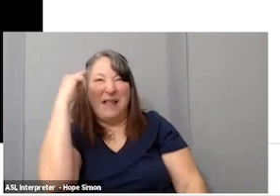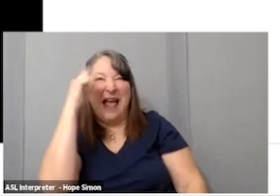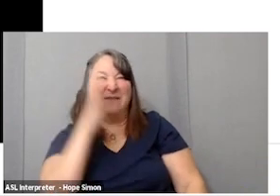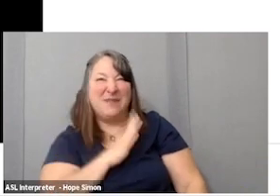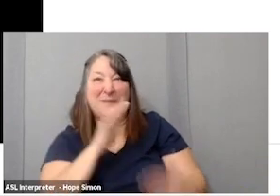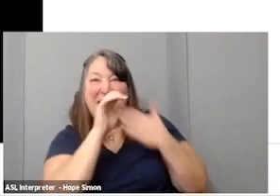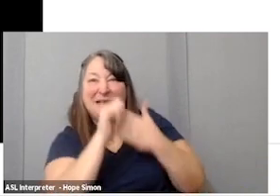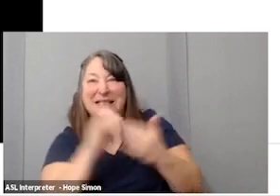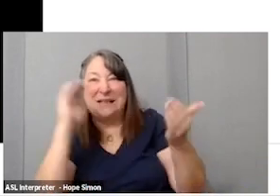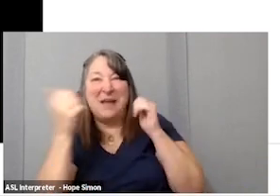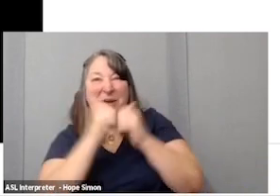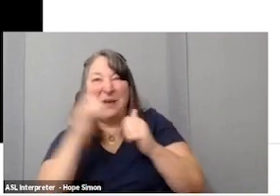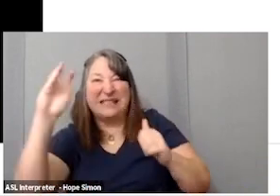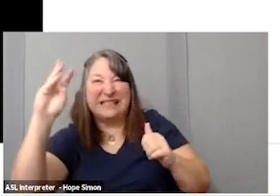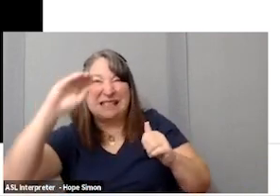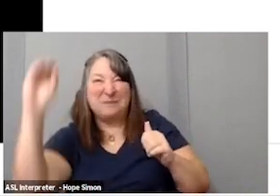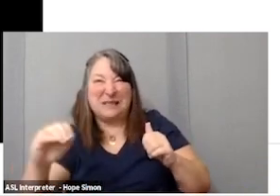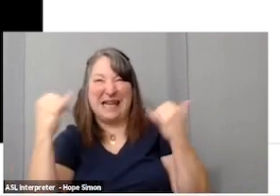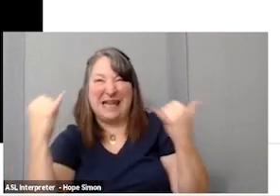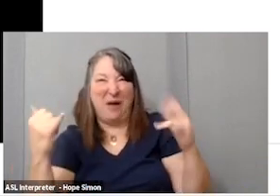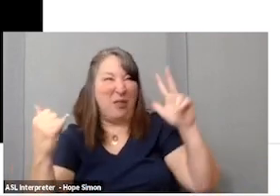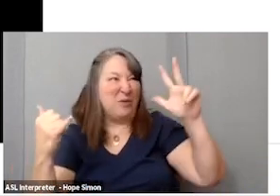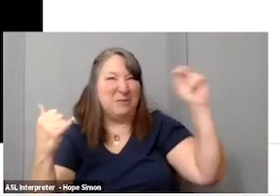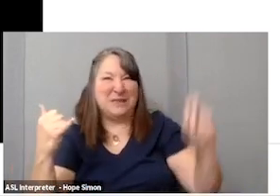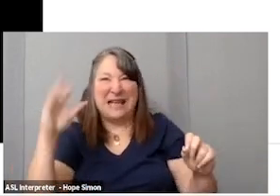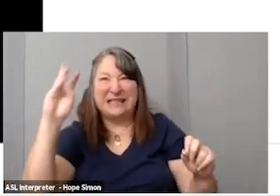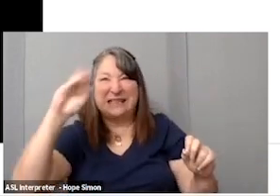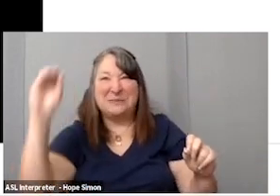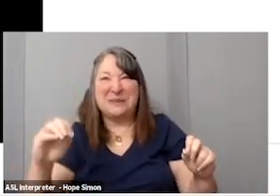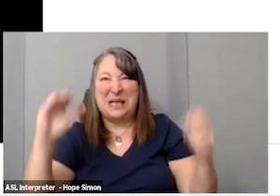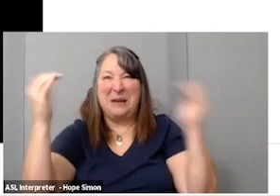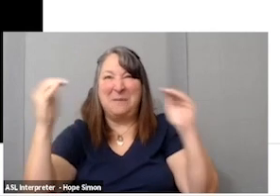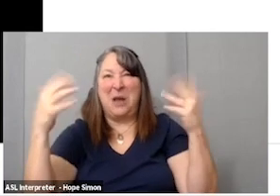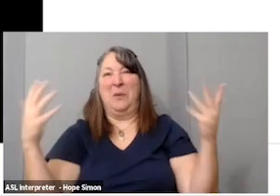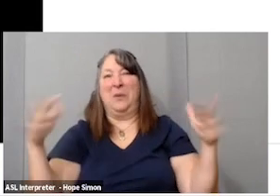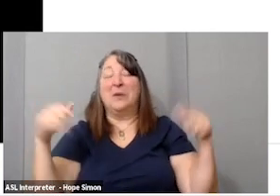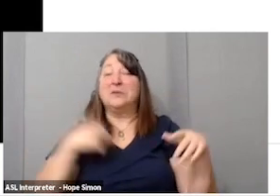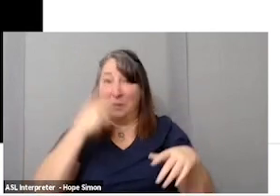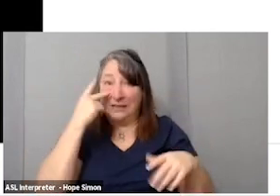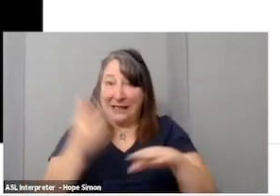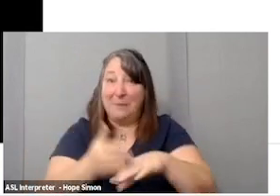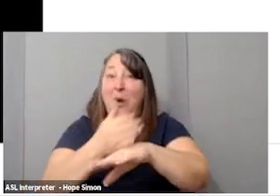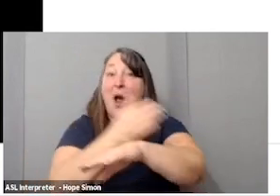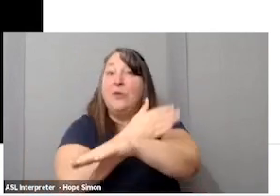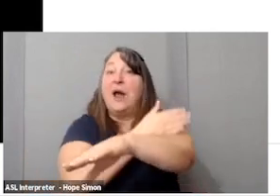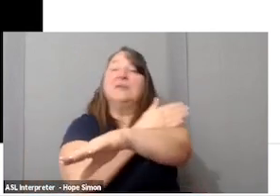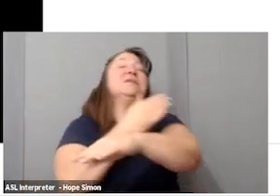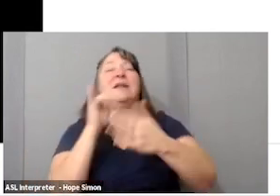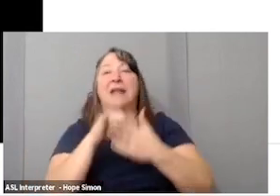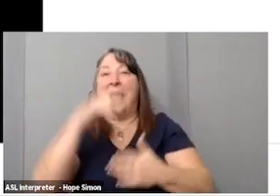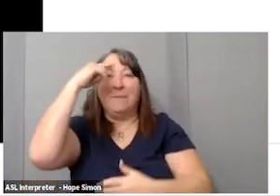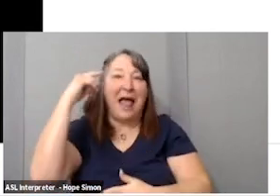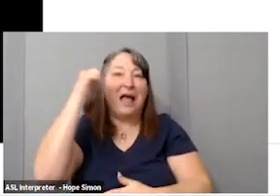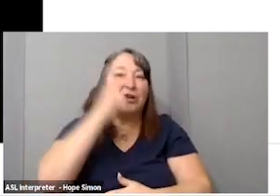to 6%, almost 6% now. So what we see is a major story of progress in that Black girls and